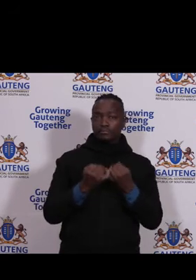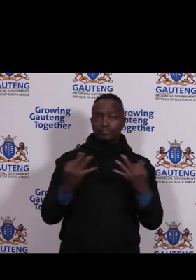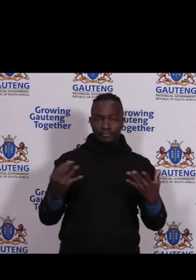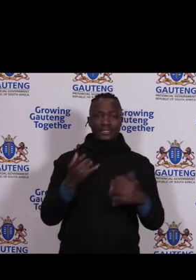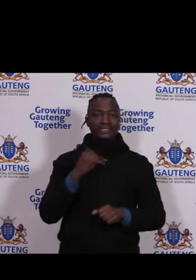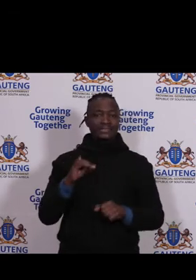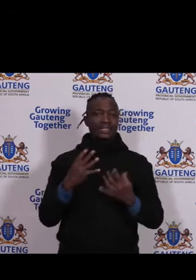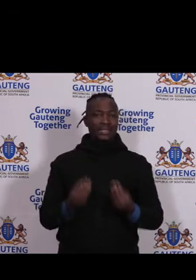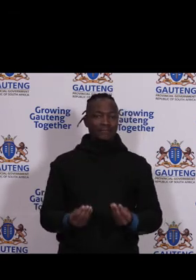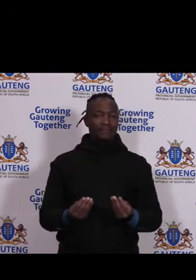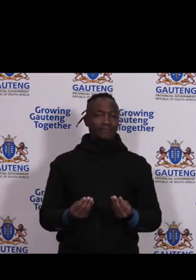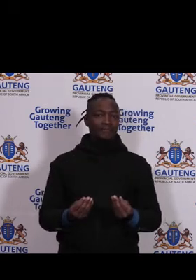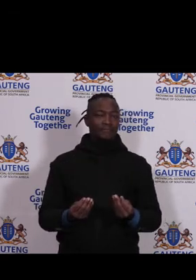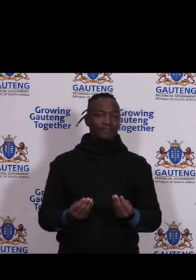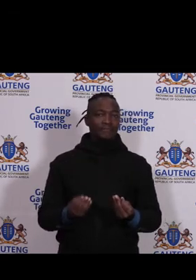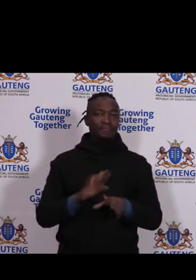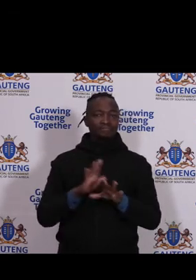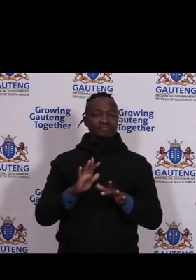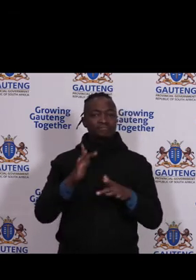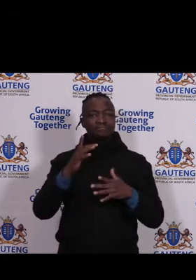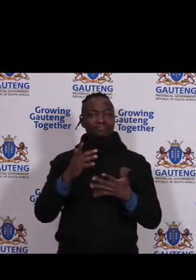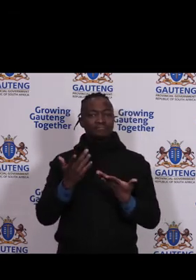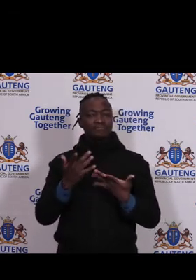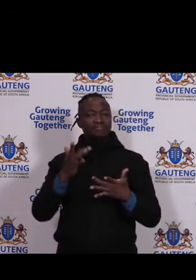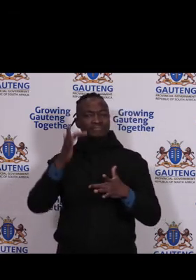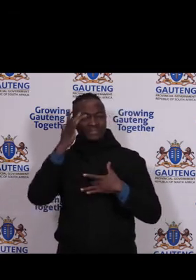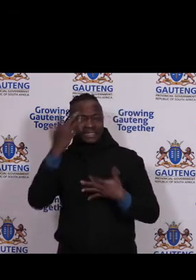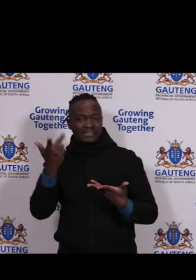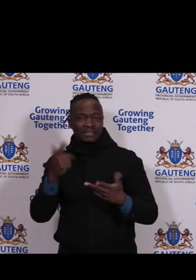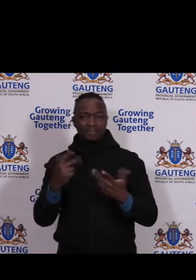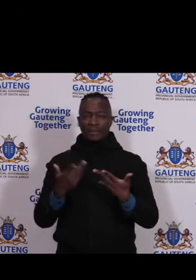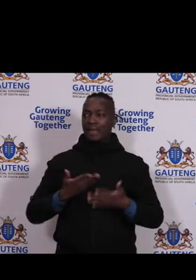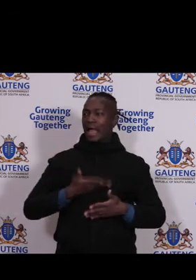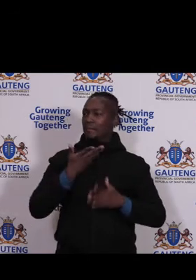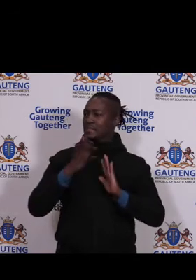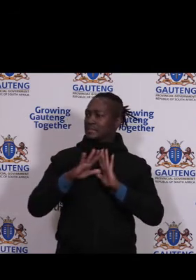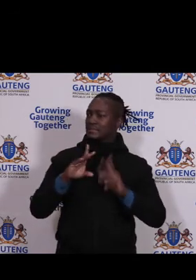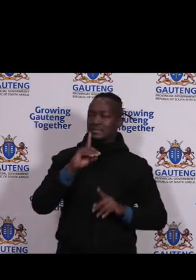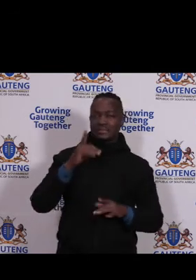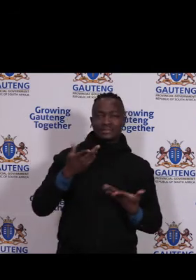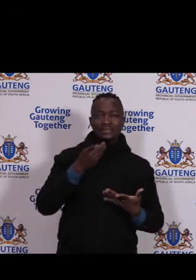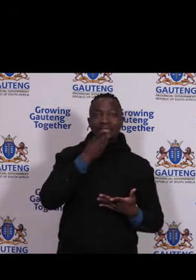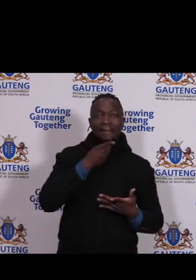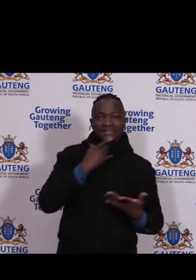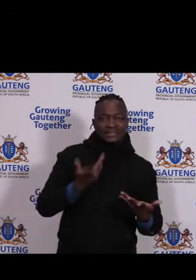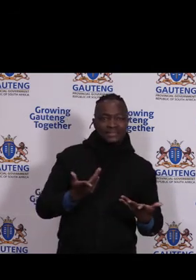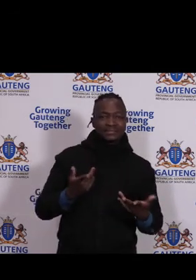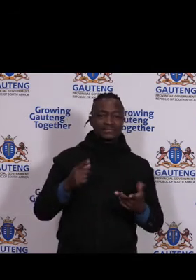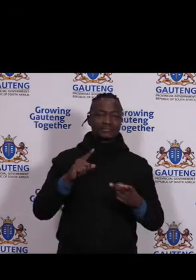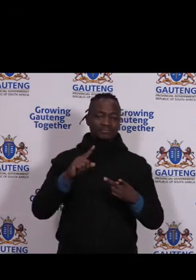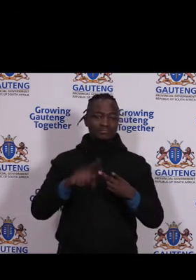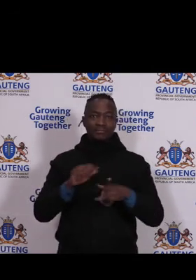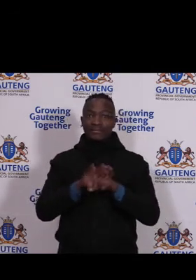have got diabetes combined with hypertension, or hypertension alone and diabetes alone. Is still